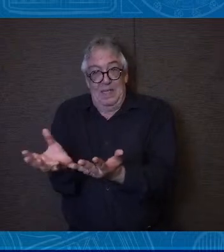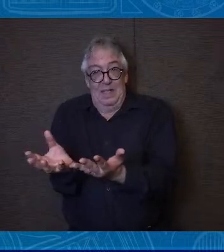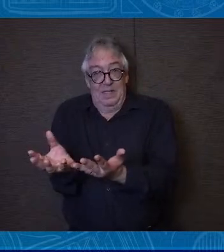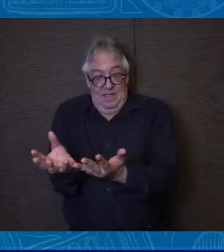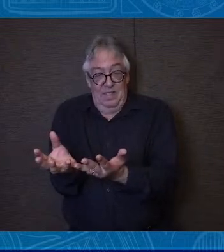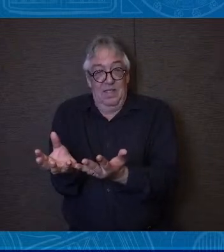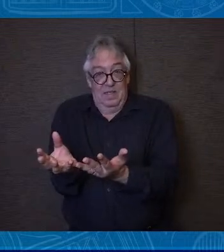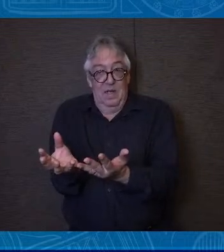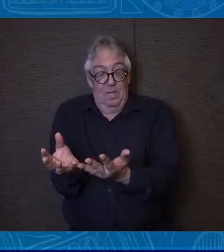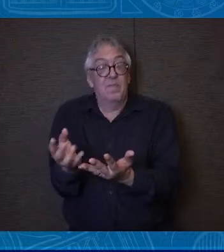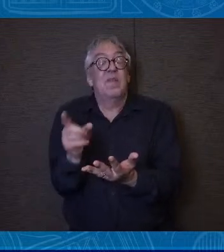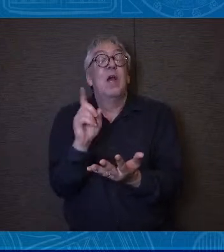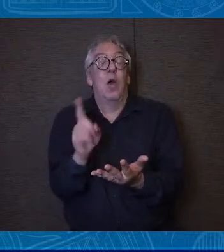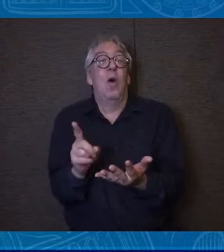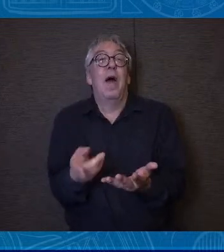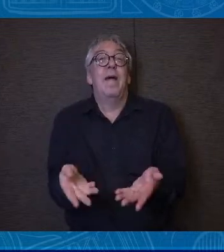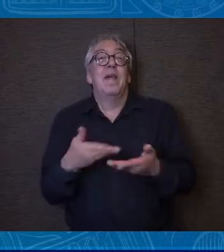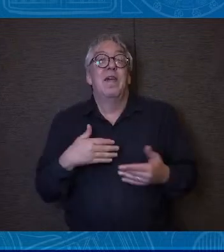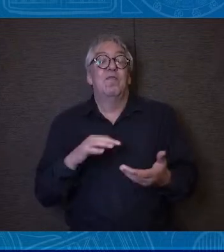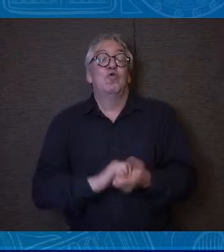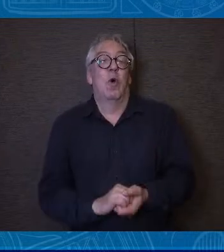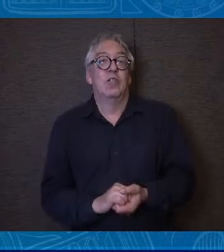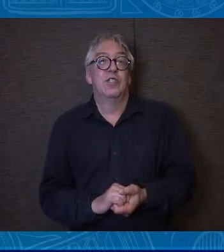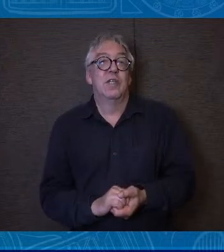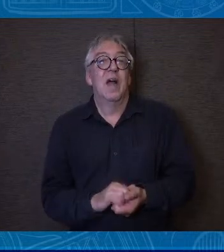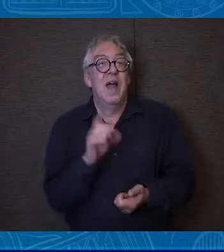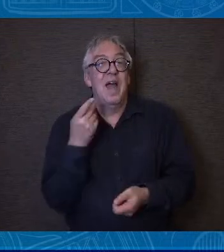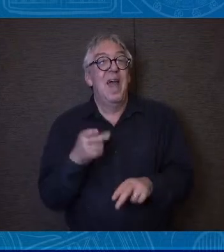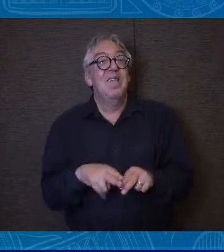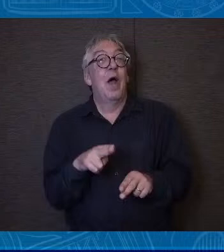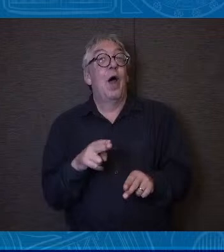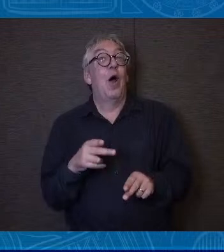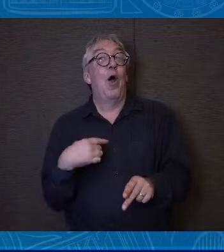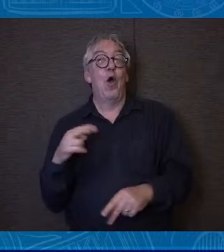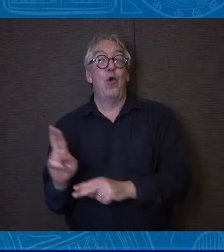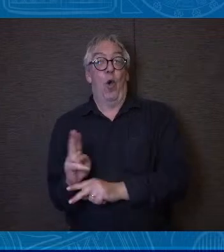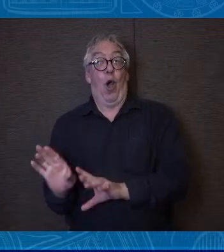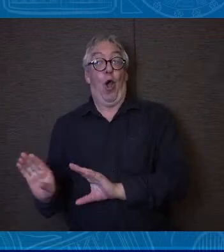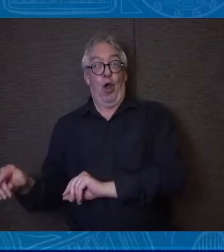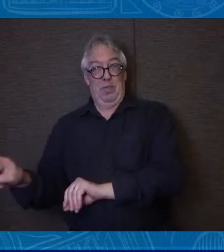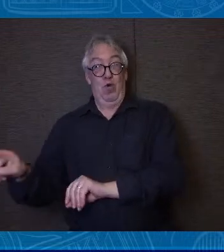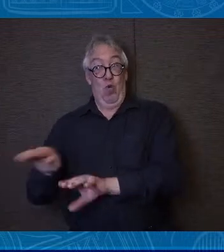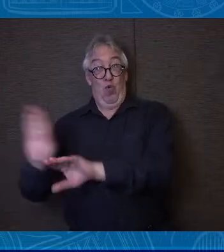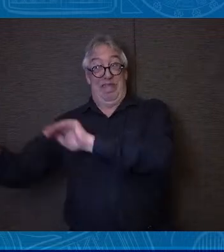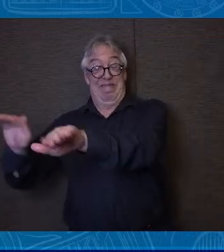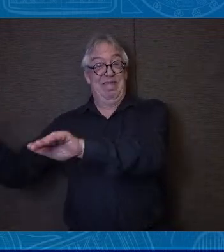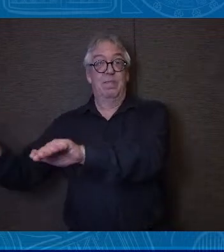that's confusing, that's going to be dangerous, it's going to kill people, and it's not going to work.